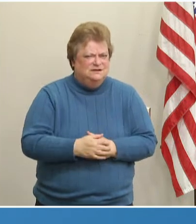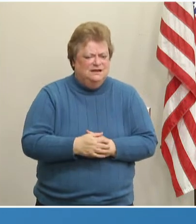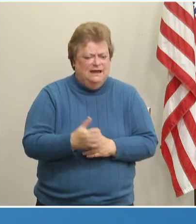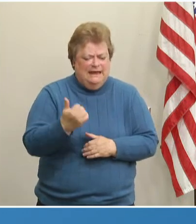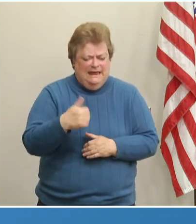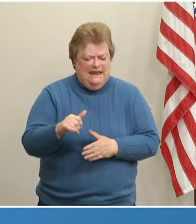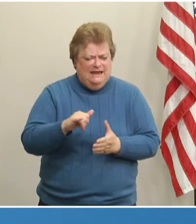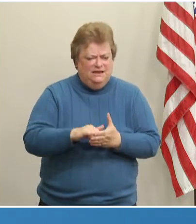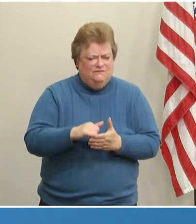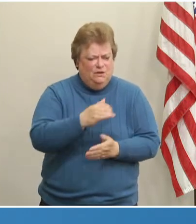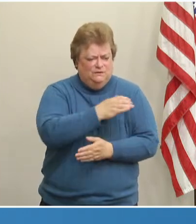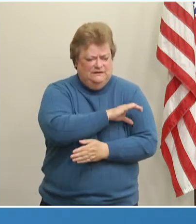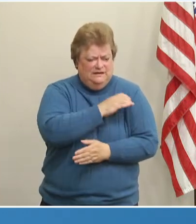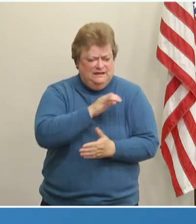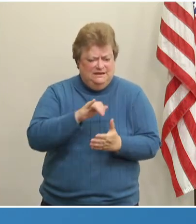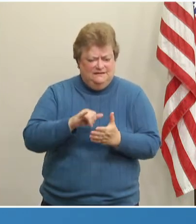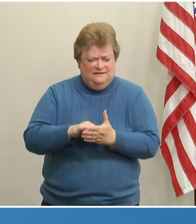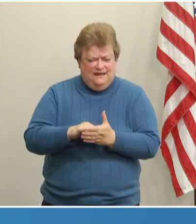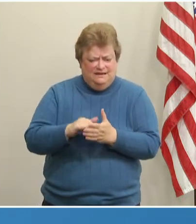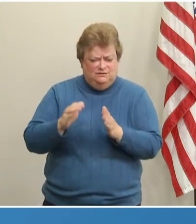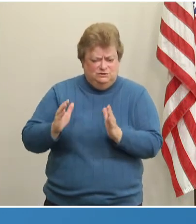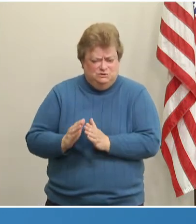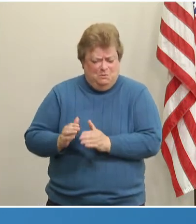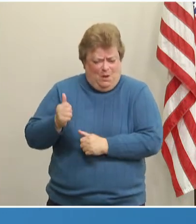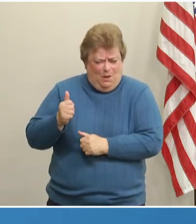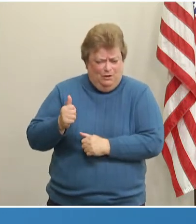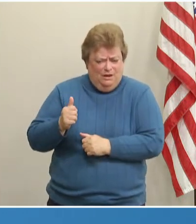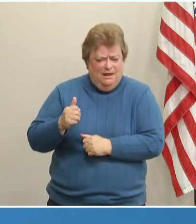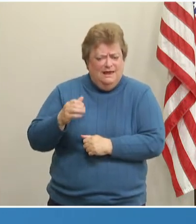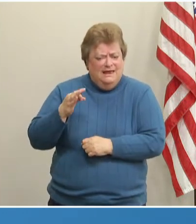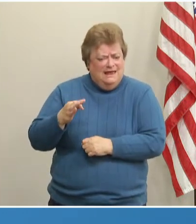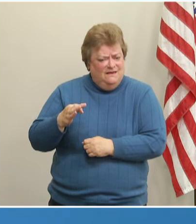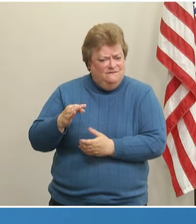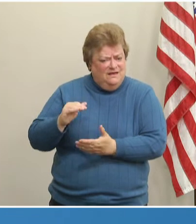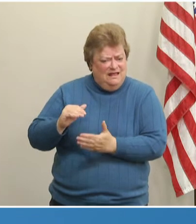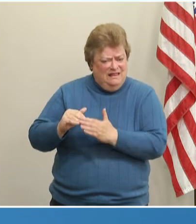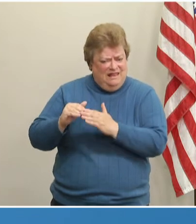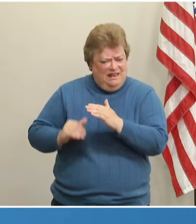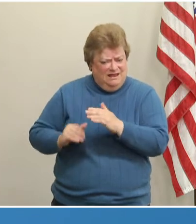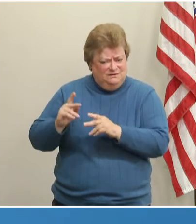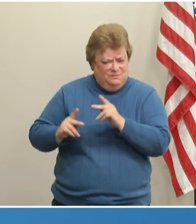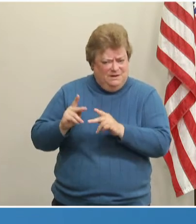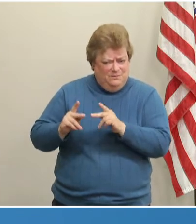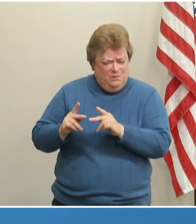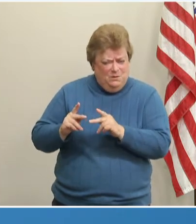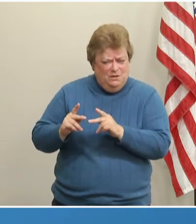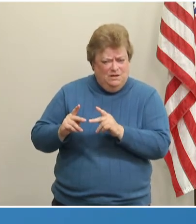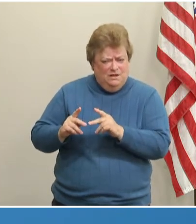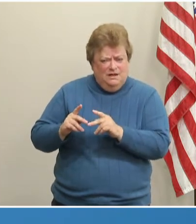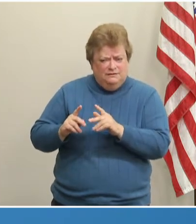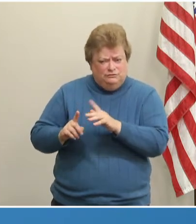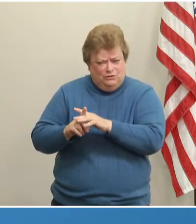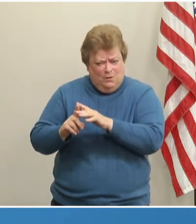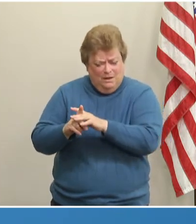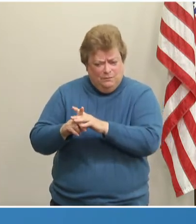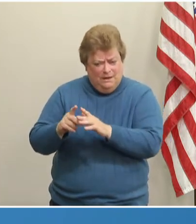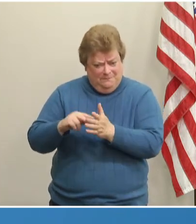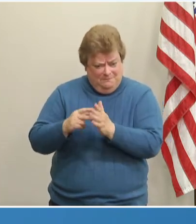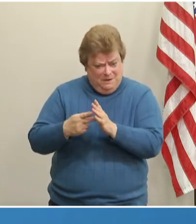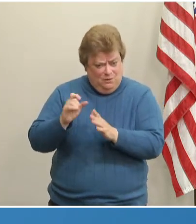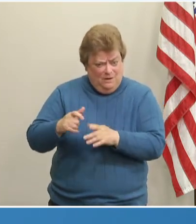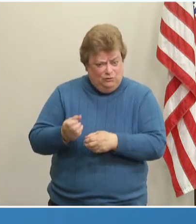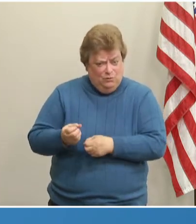that are smaller, if you have fewer people than expected show up, have you had to throw away any vaccines at this